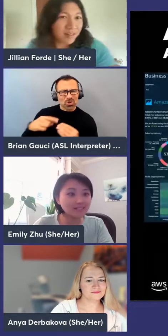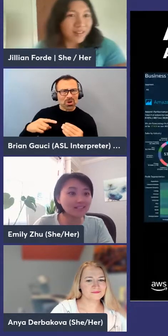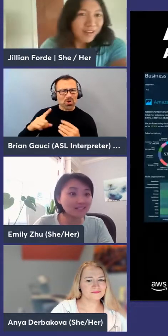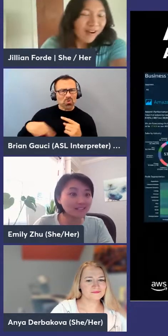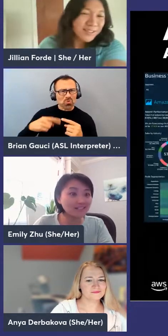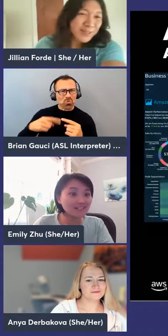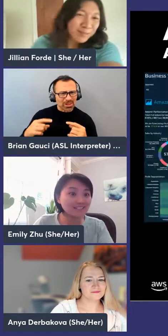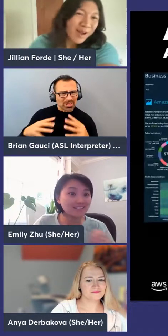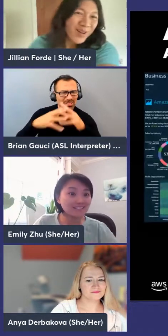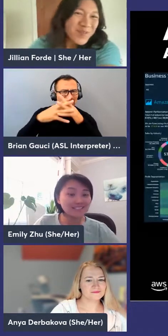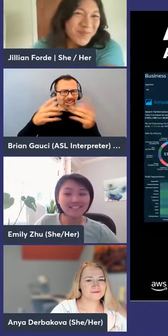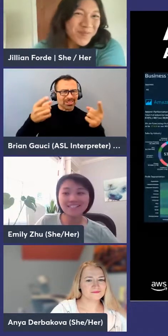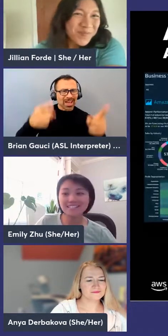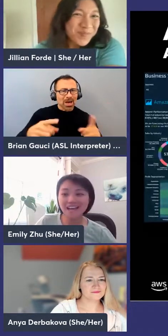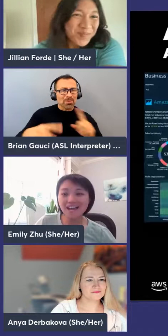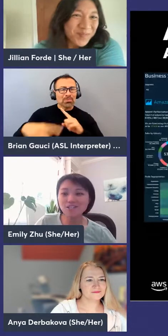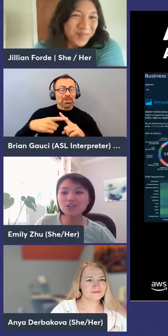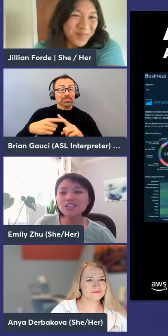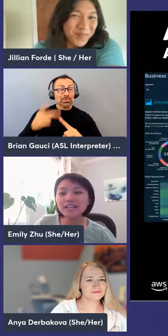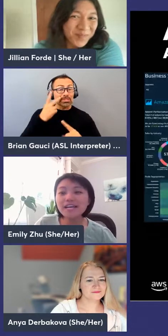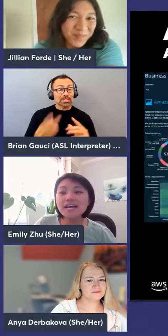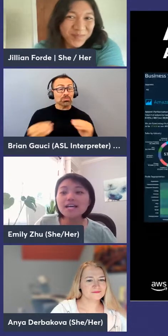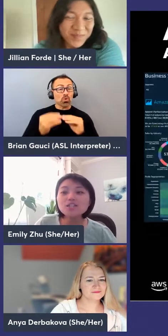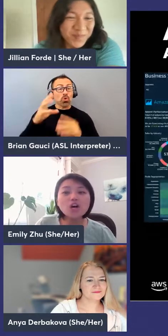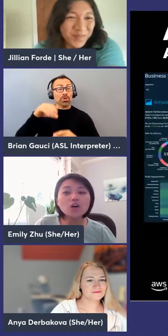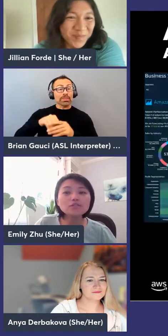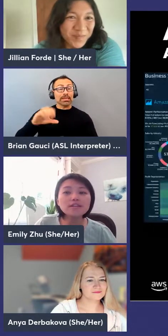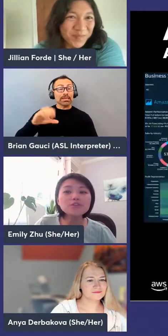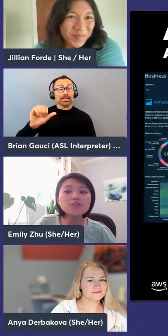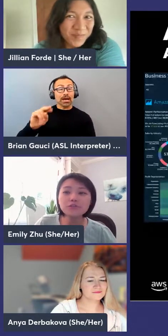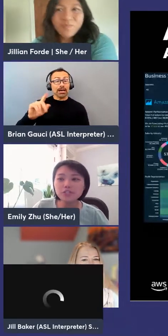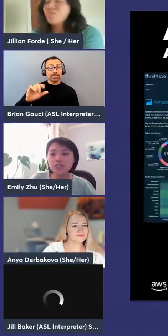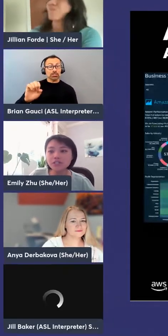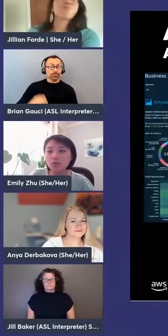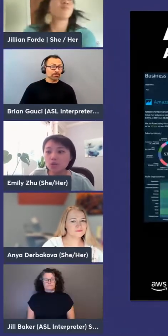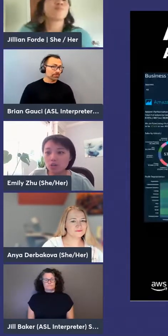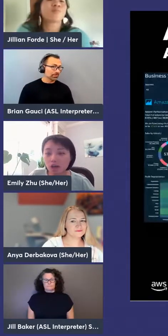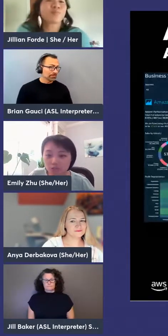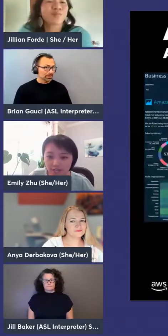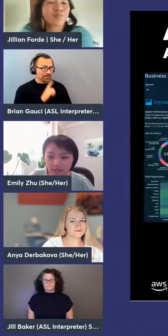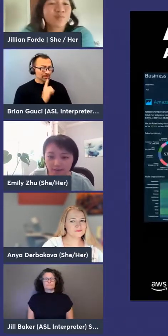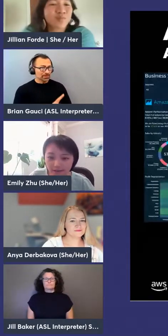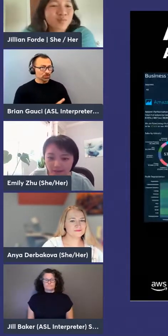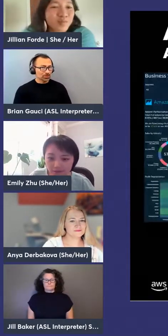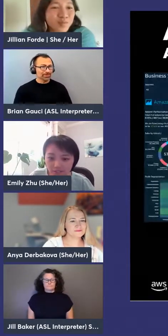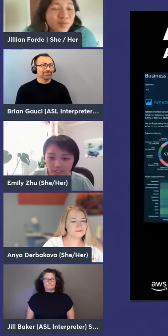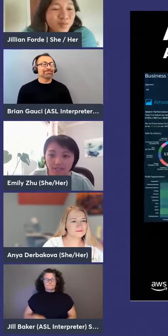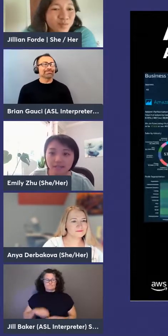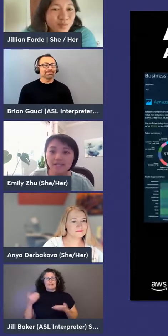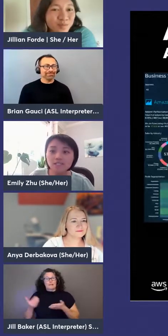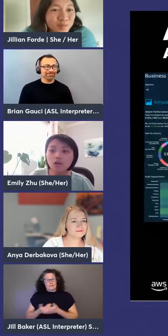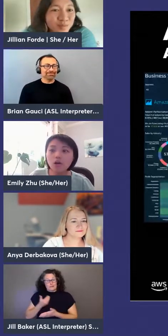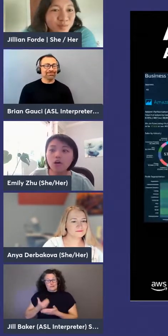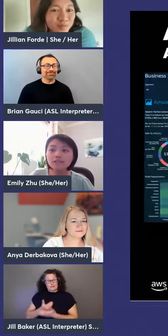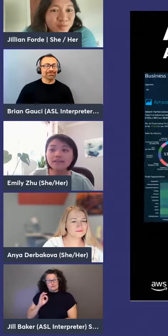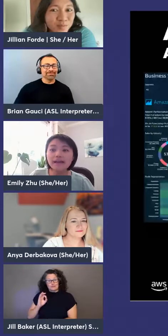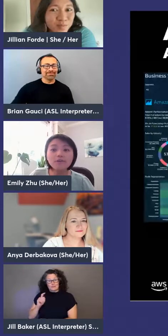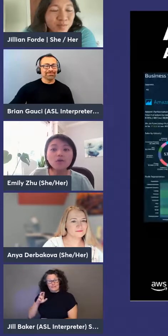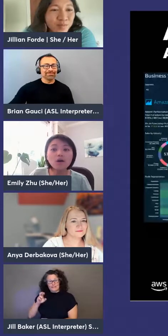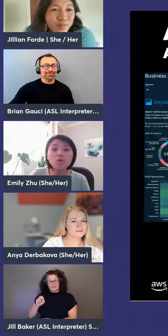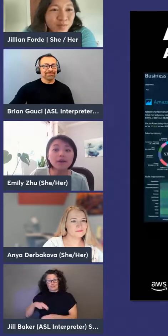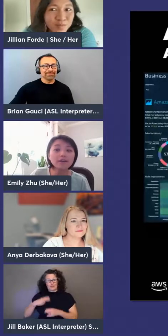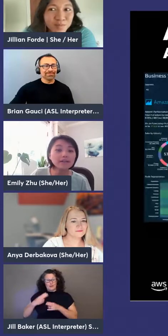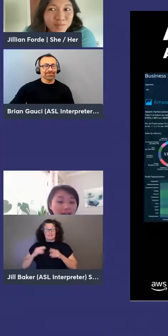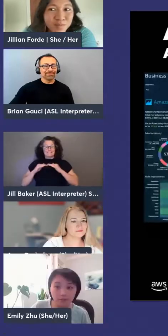stuff in the console as well. Yeah, totally. So the new feature that we're launching, actually, it's called